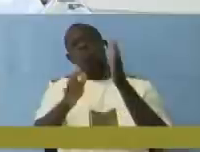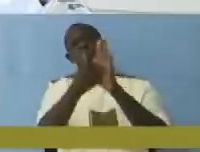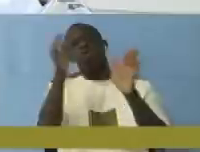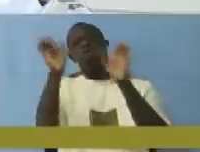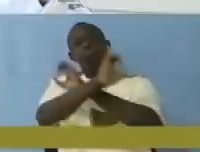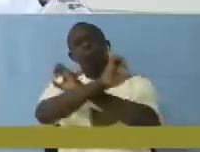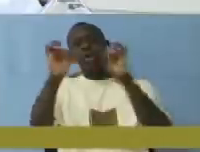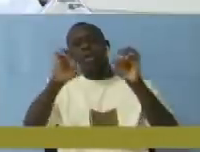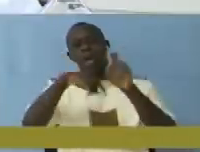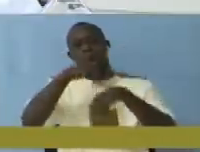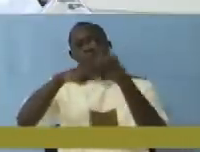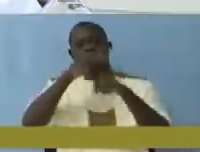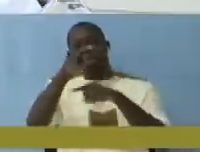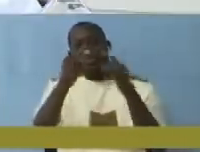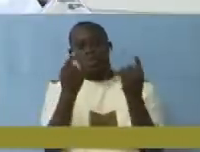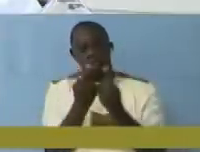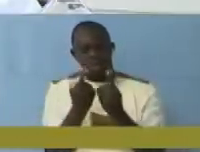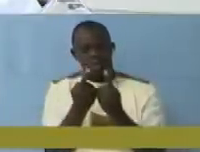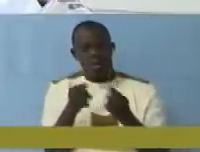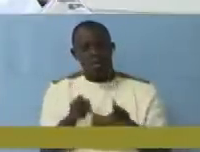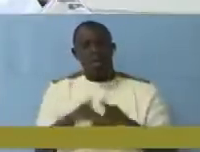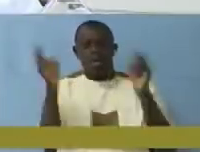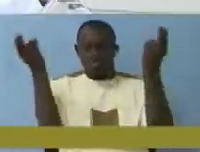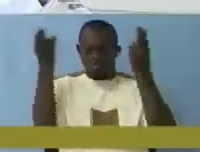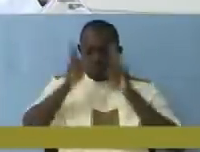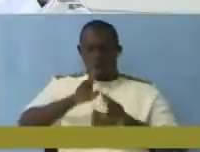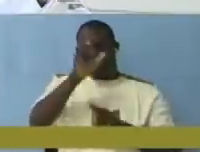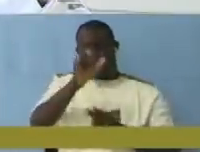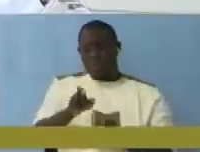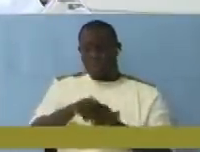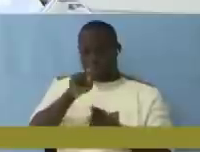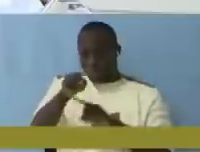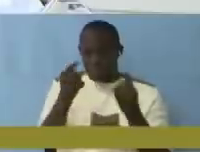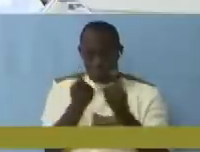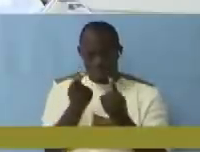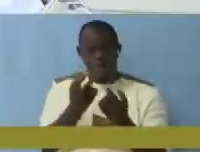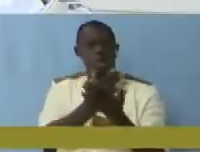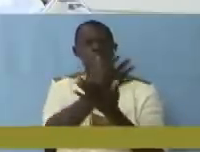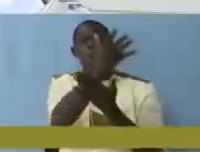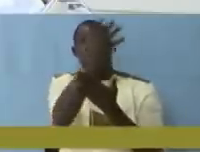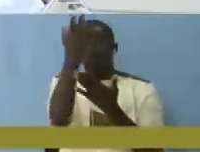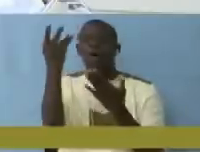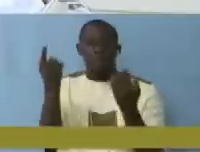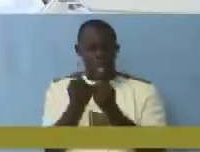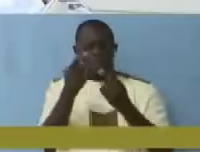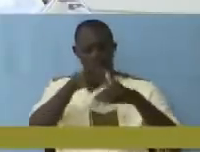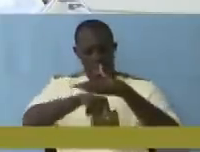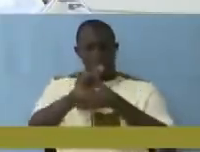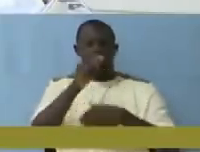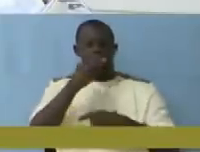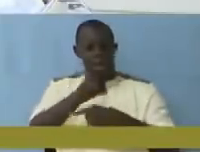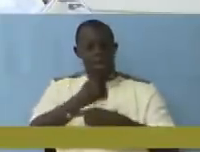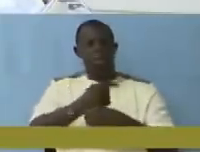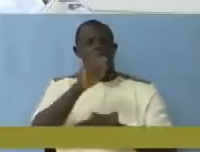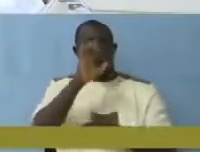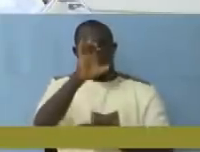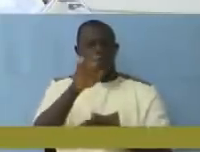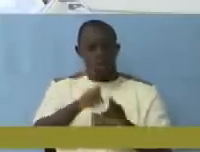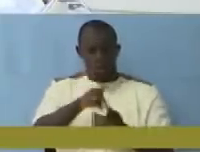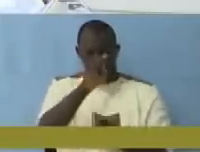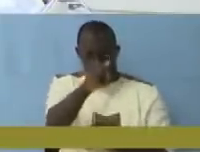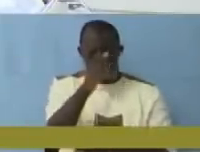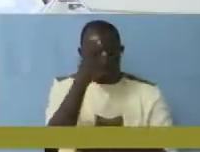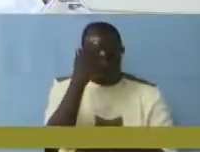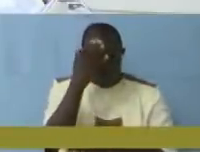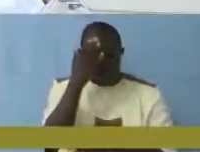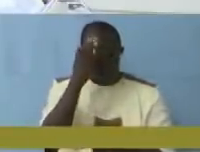So this was a common thing in the whole country. People knew there was going to be. I said you knew there would be demonstrations. You knew they